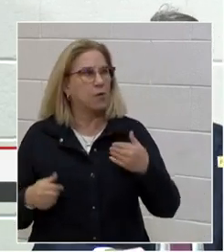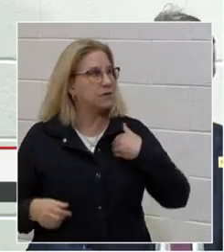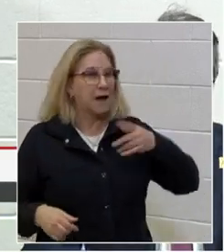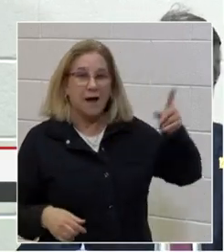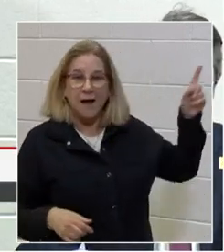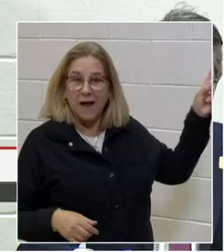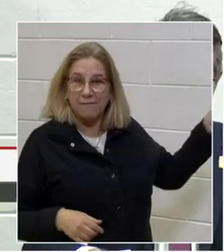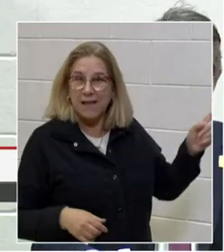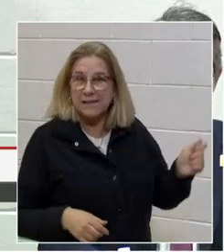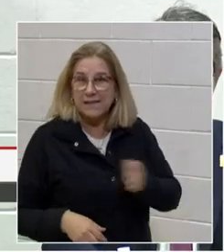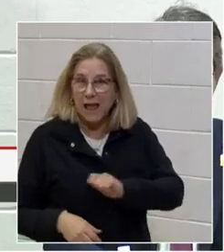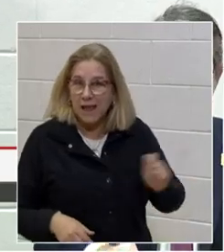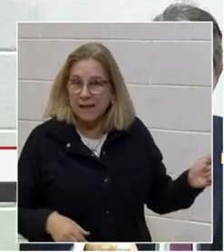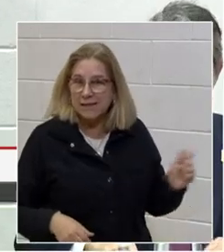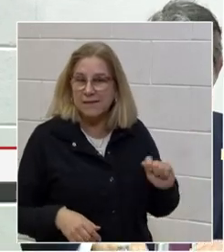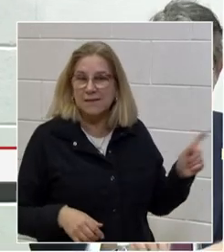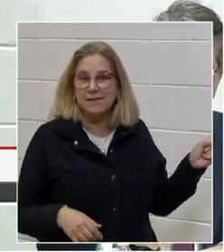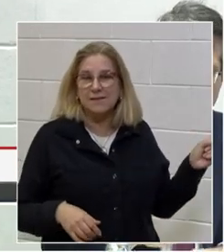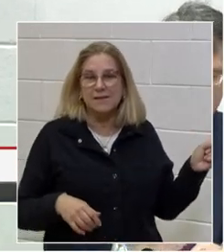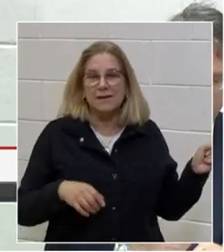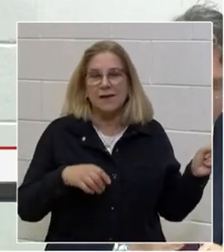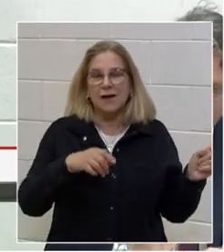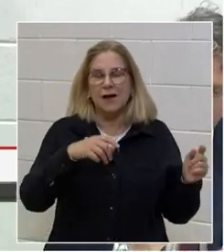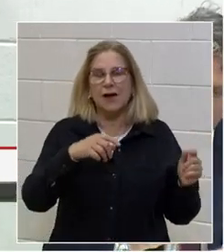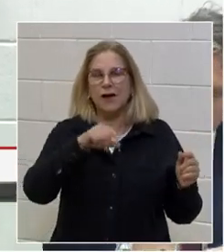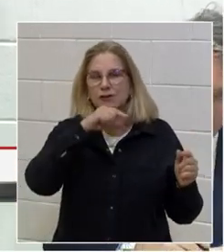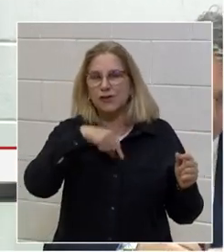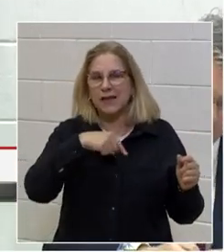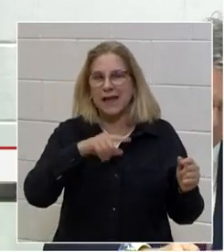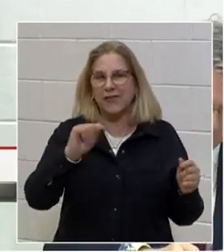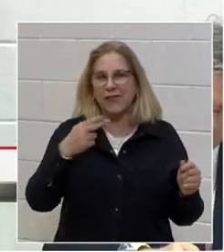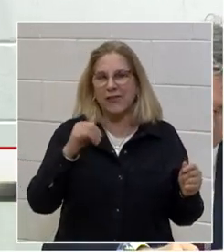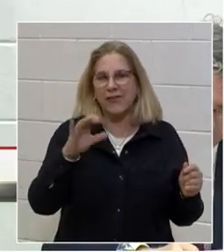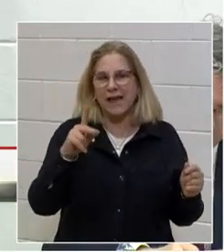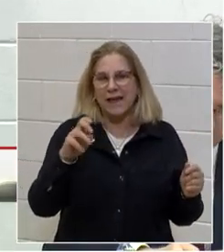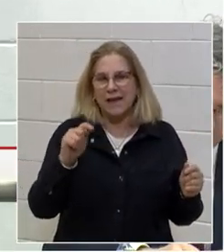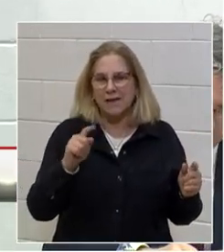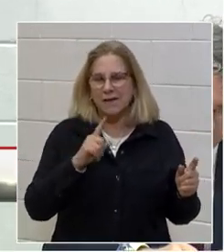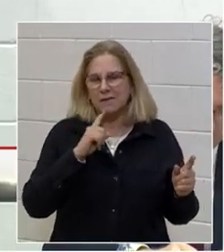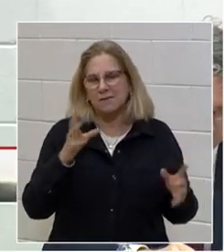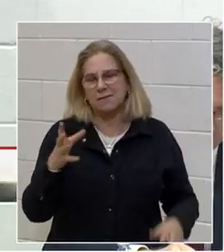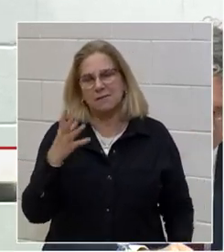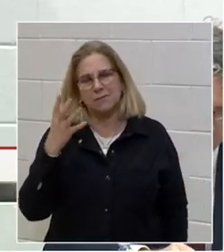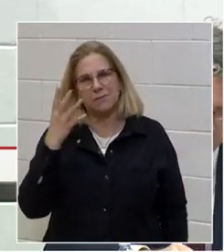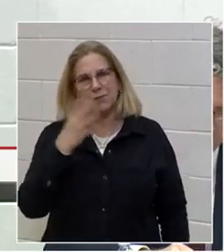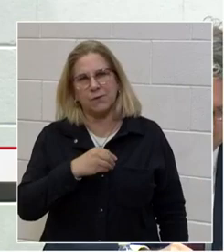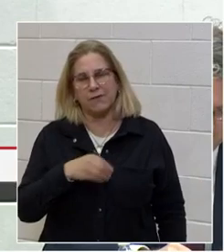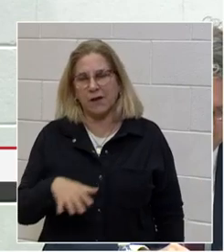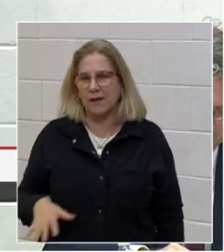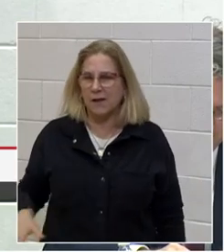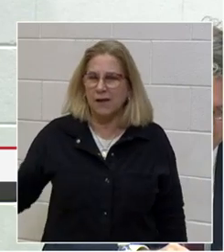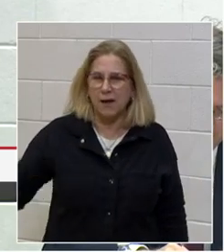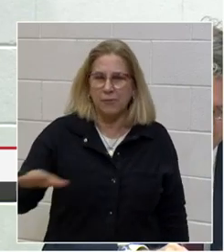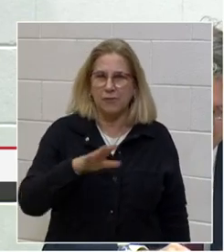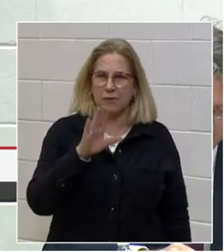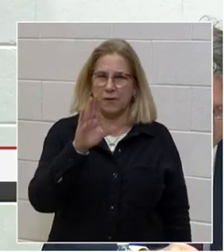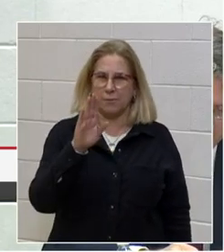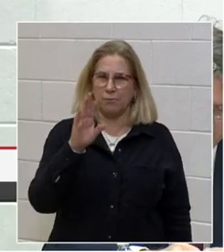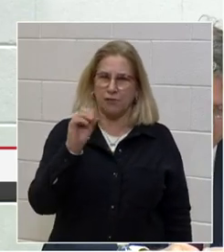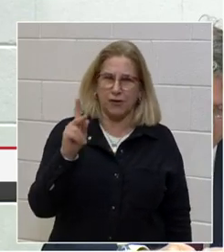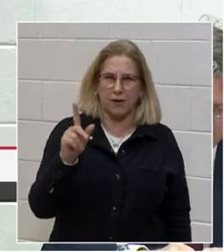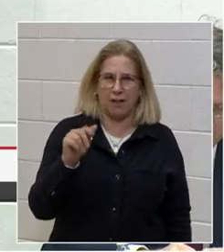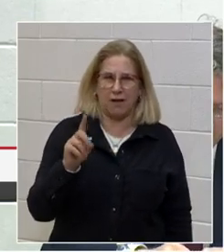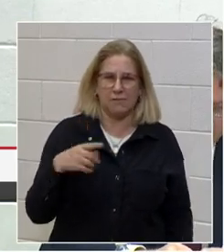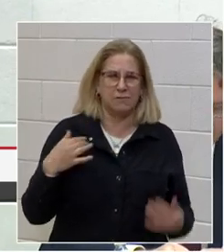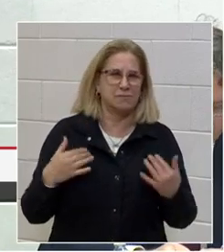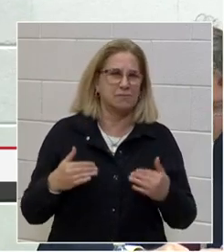courts here at Turkey Thicket in the beautiful Brookland neighborhood. And I want to thank our entire team